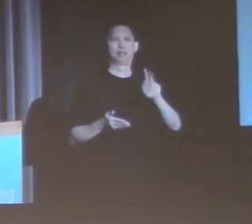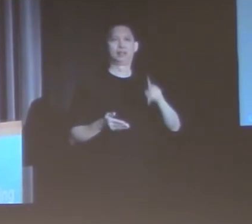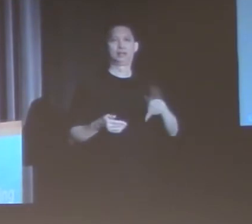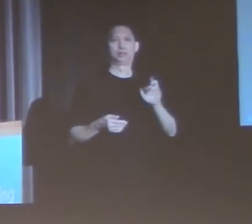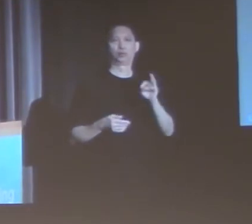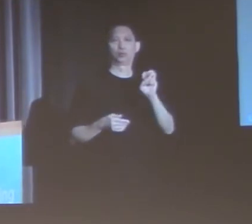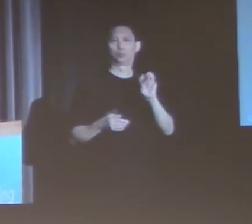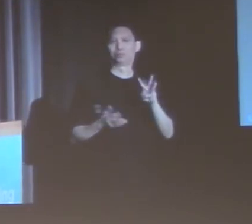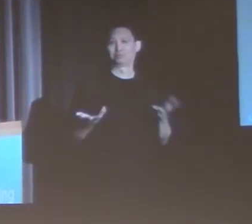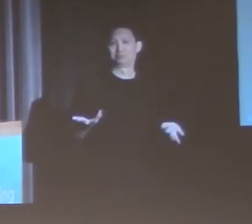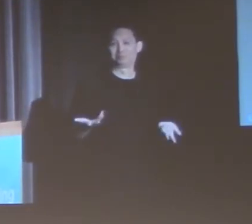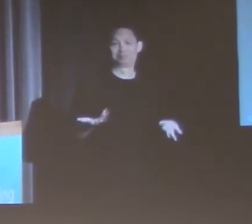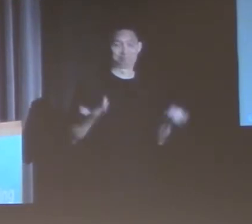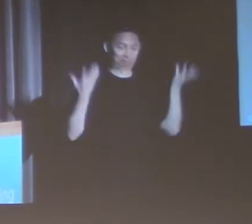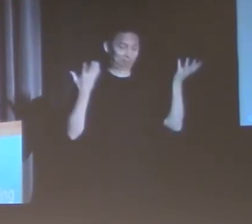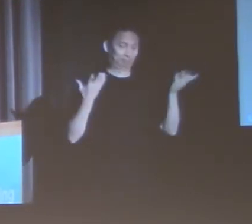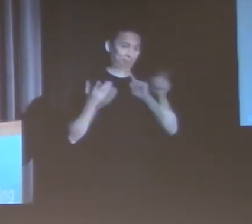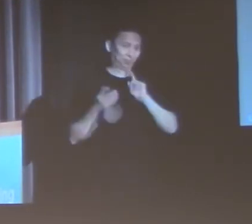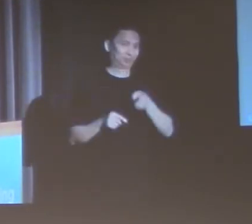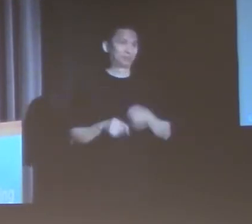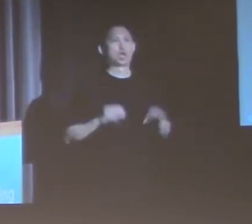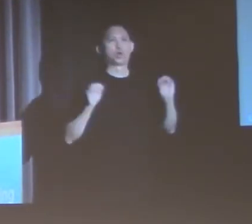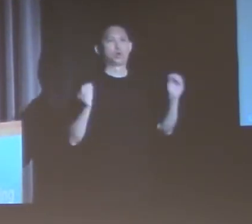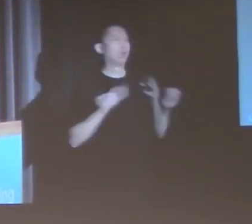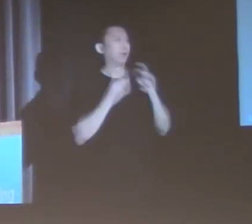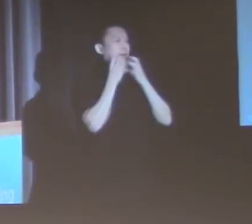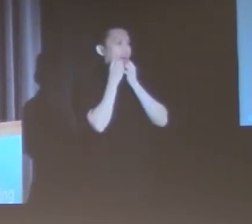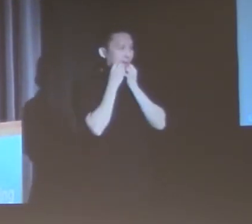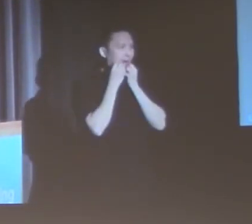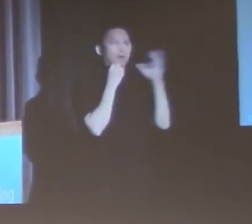to, listen to Sanson's story, that